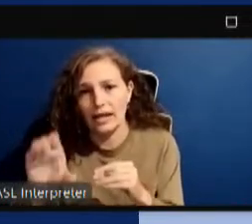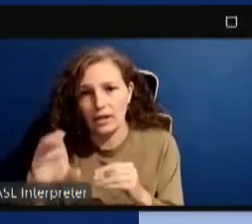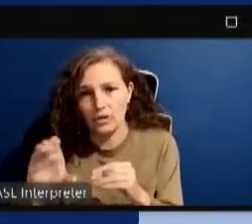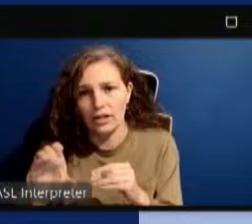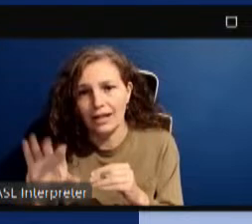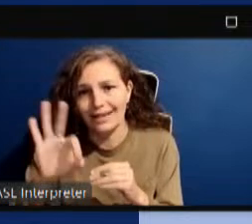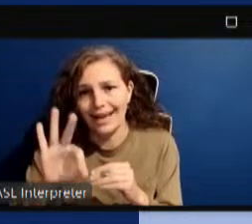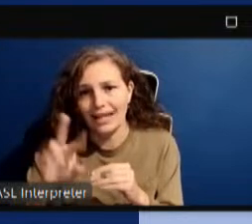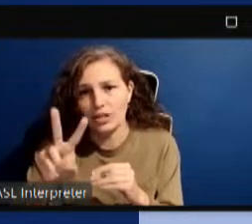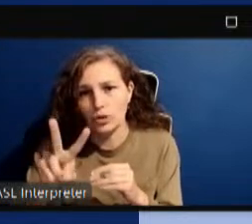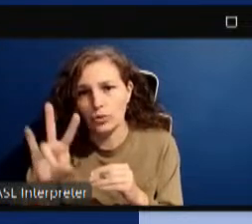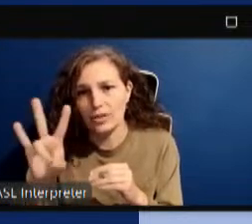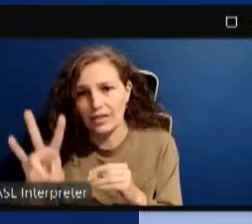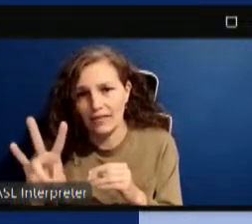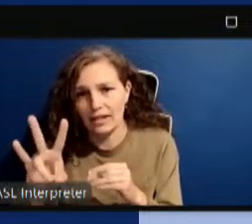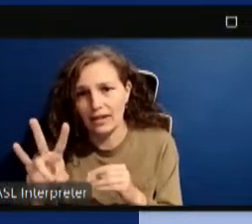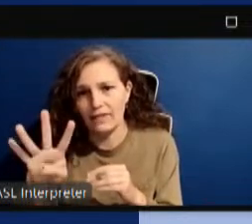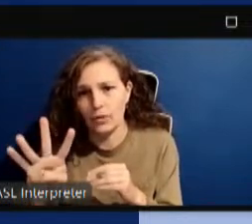1-800-927-4357.